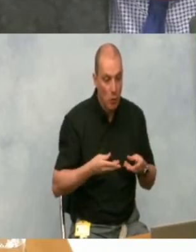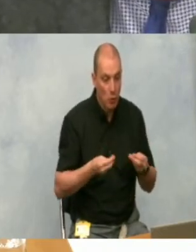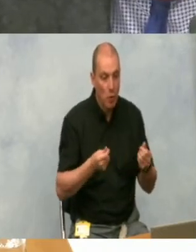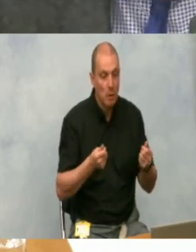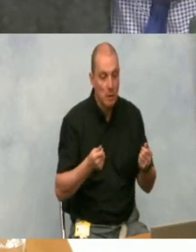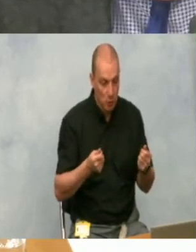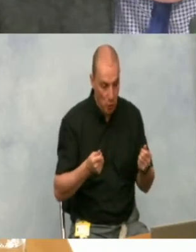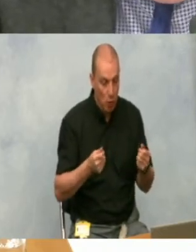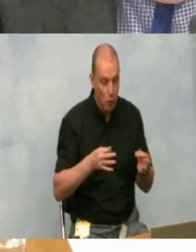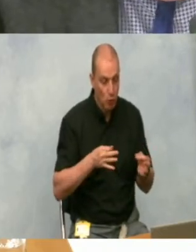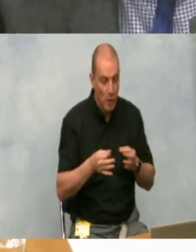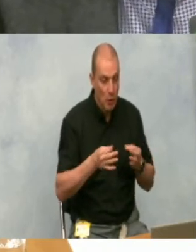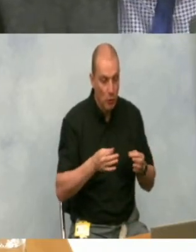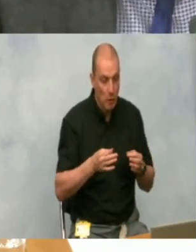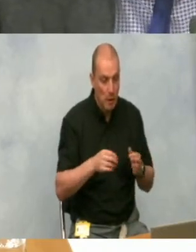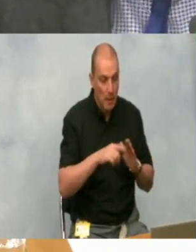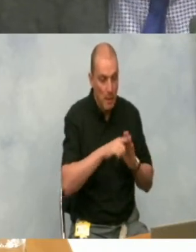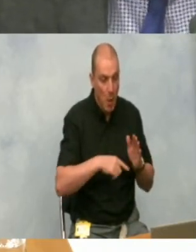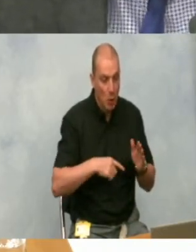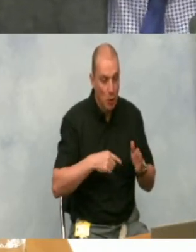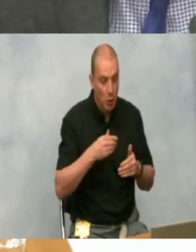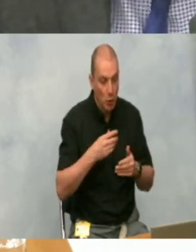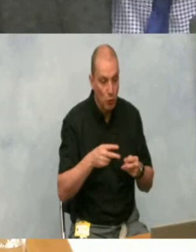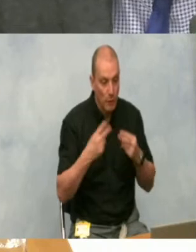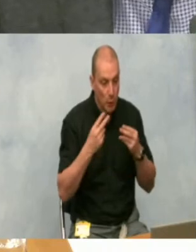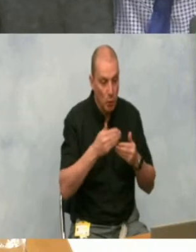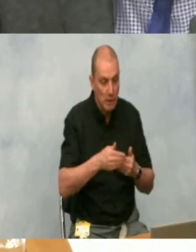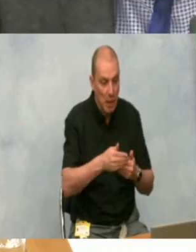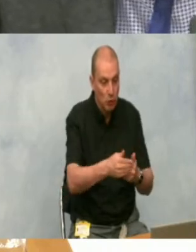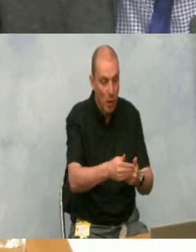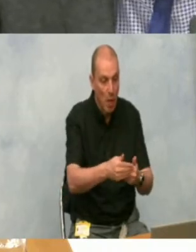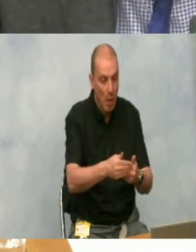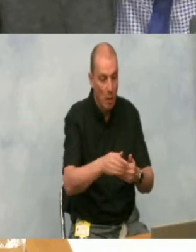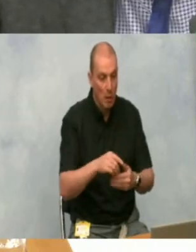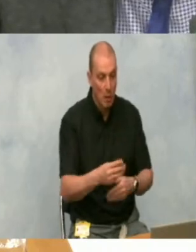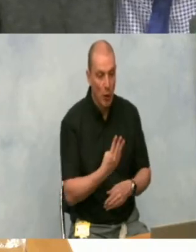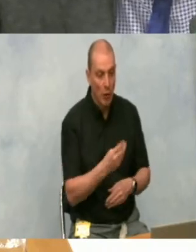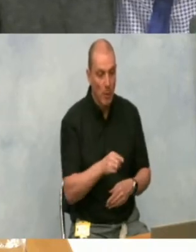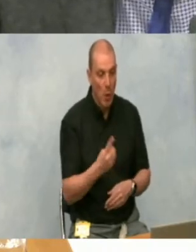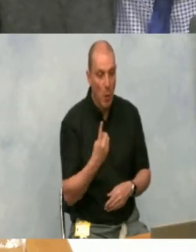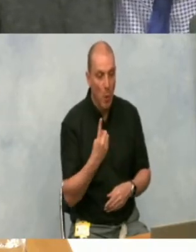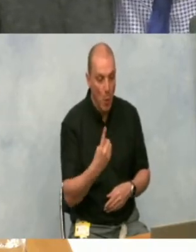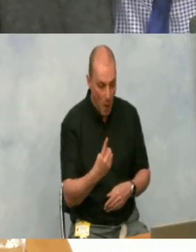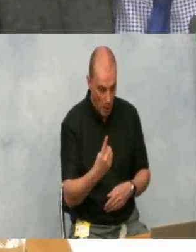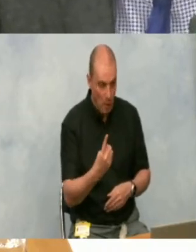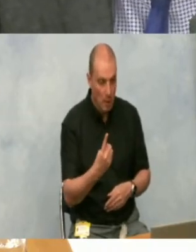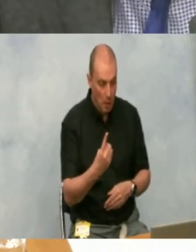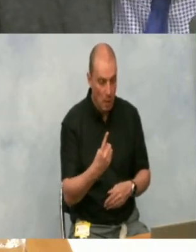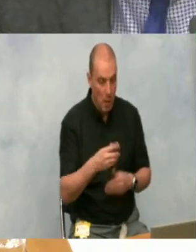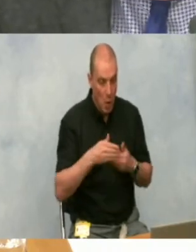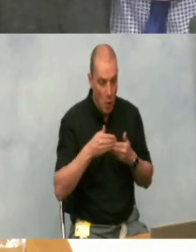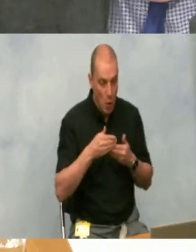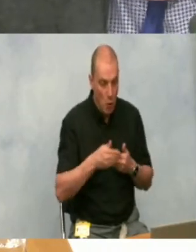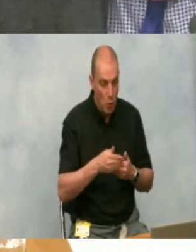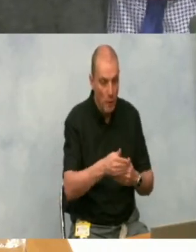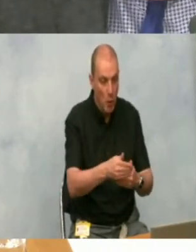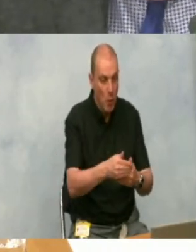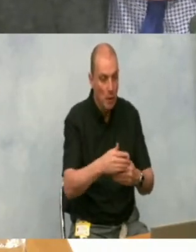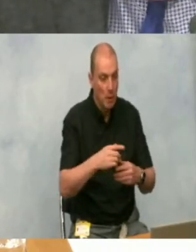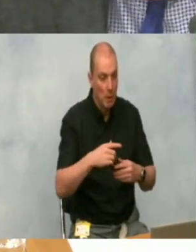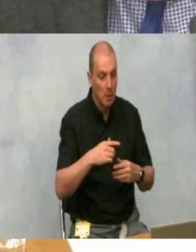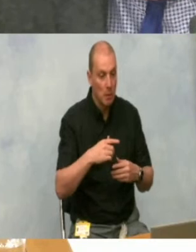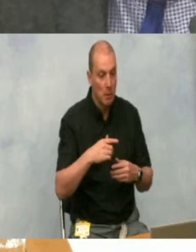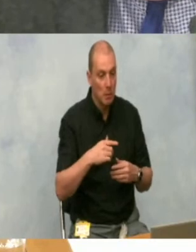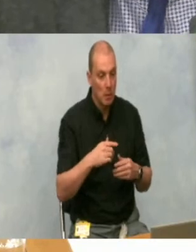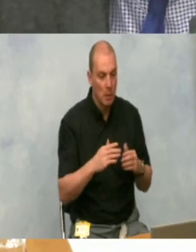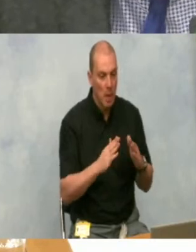Review Schedule. Section 3 of the report sets out the background, and at 3.1 notes that the schedule is reviewed and reported annually to Housing and